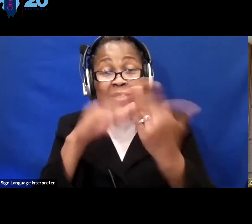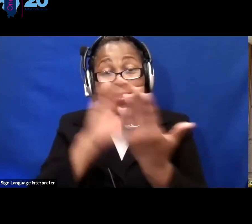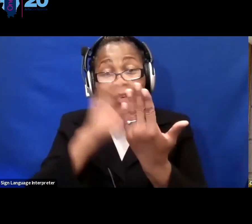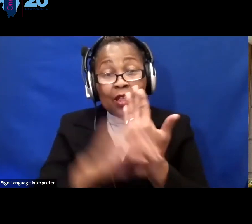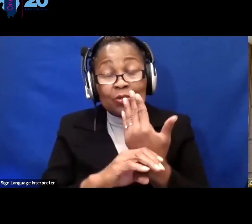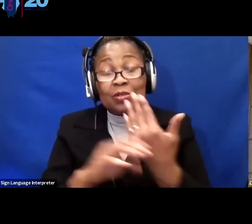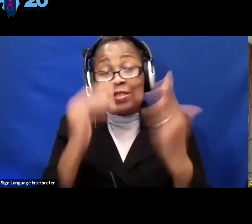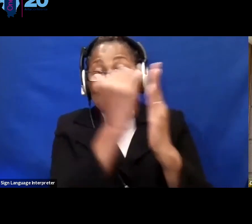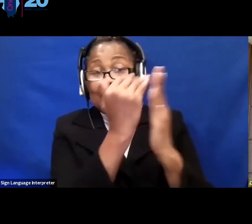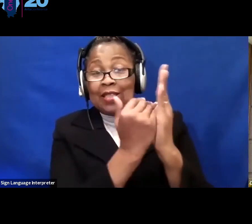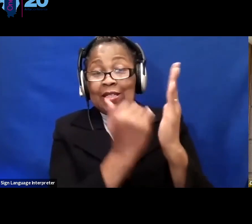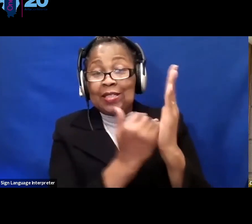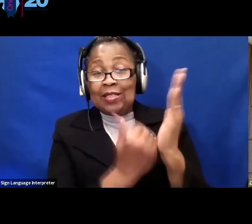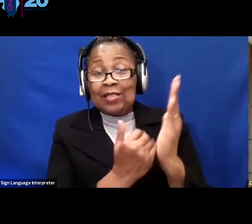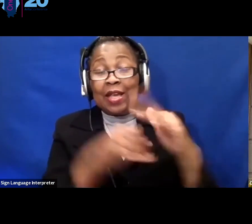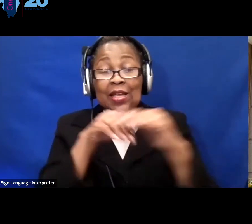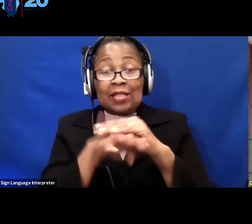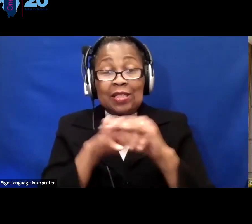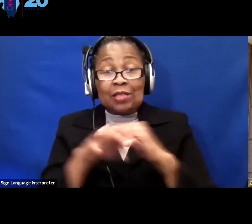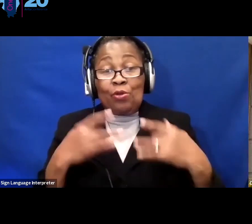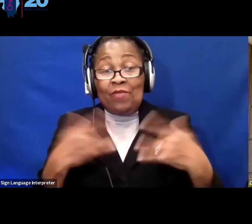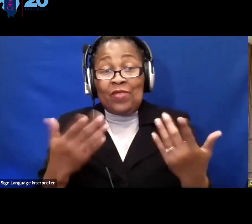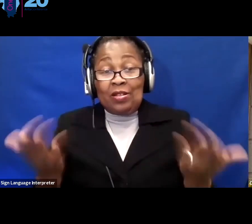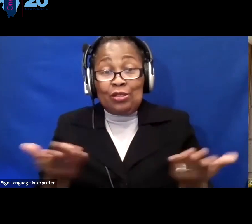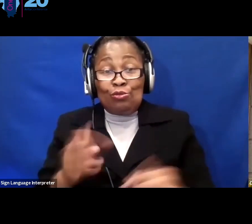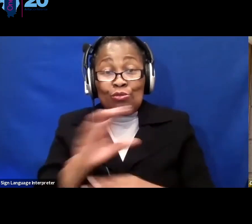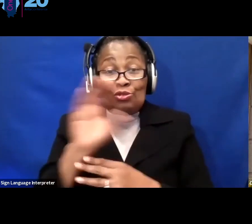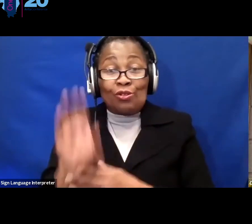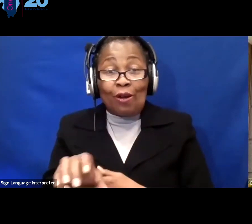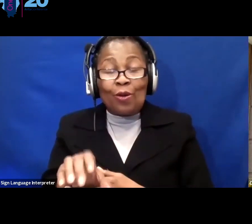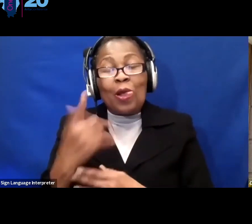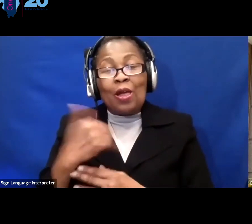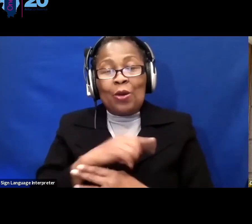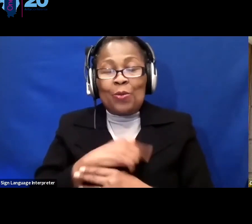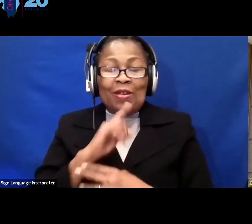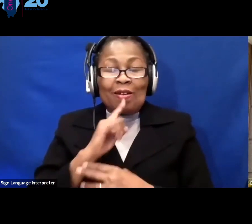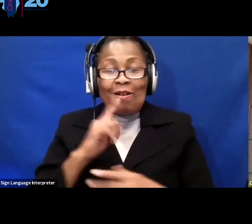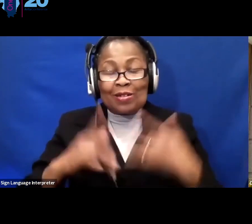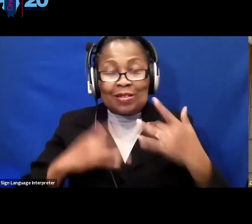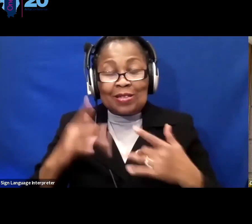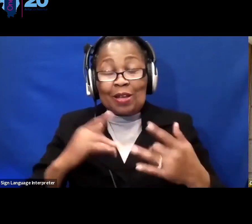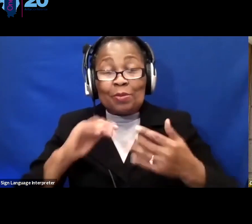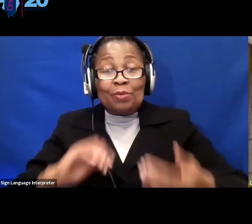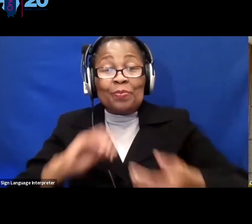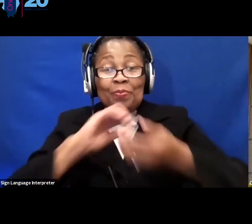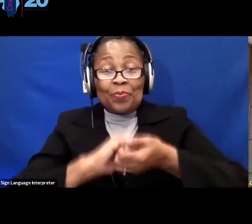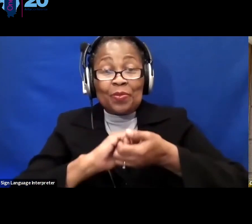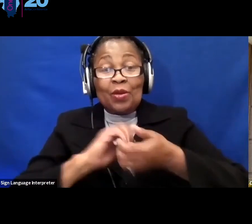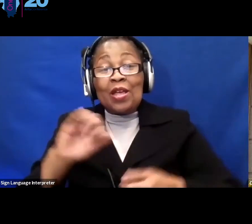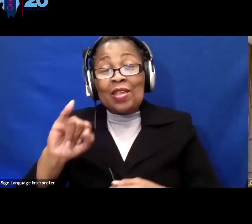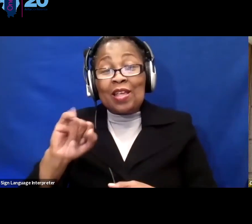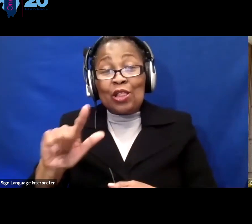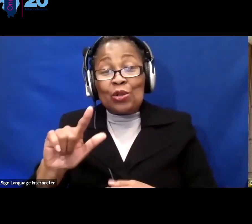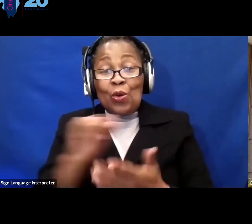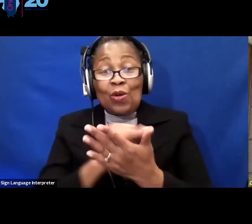offerings happening in the Chicago region. We're really excited to be partnering with the Illinois Arts Council to